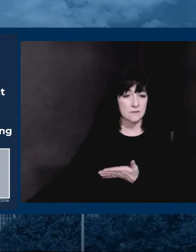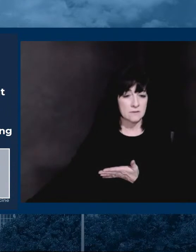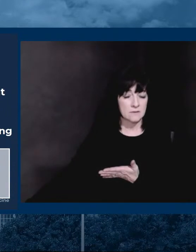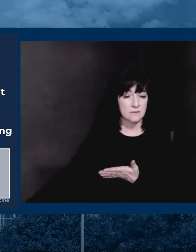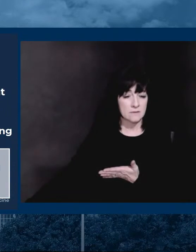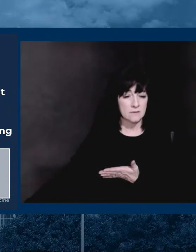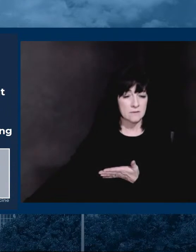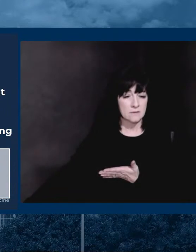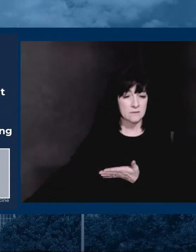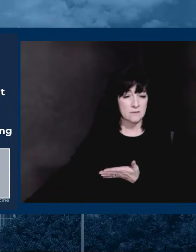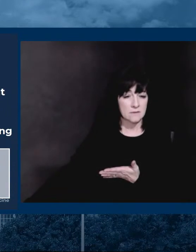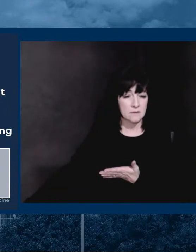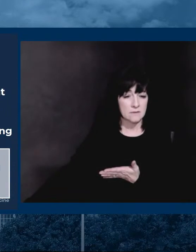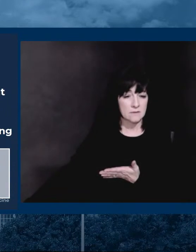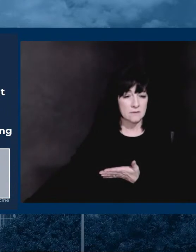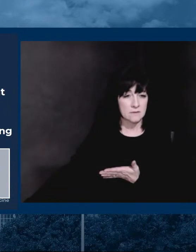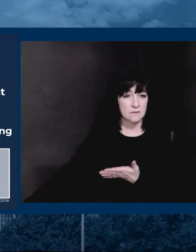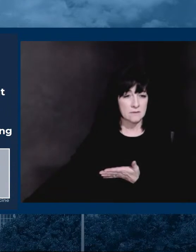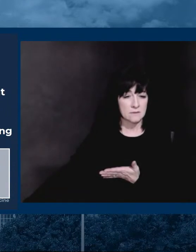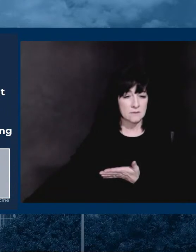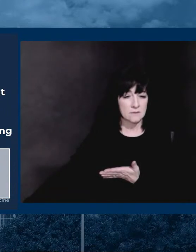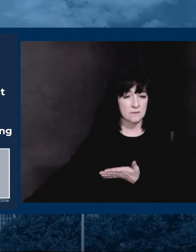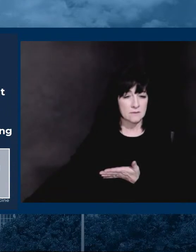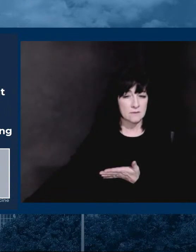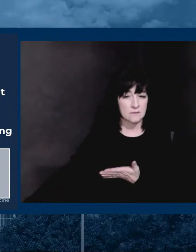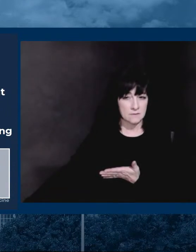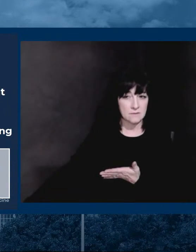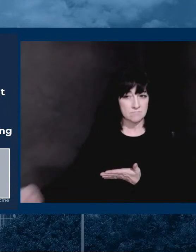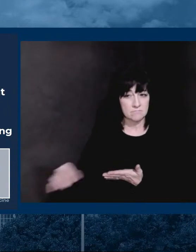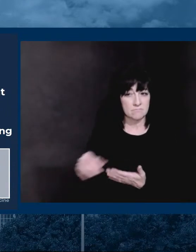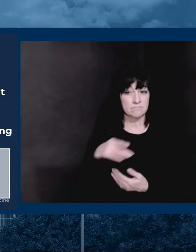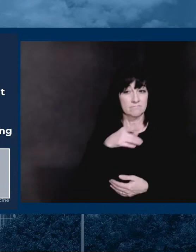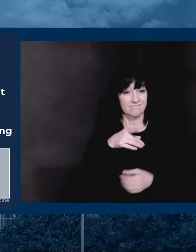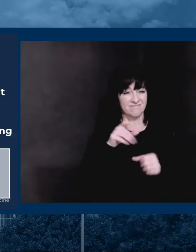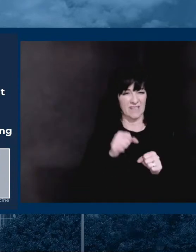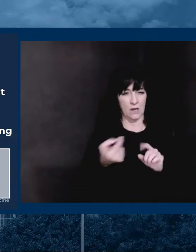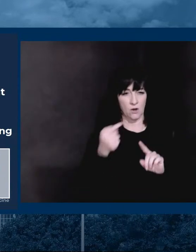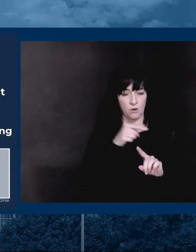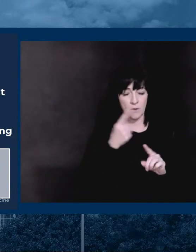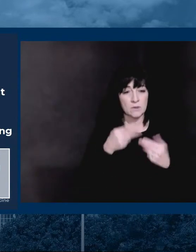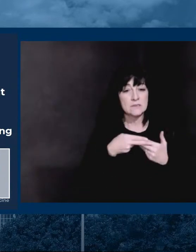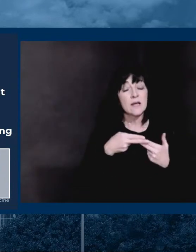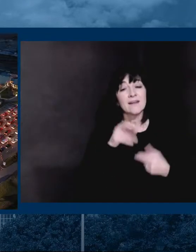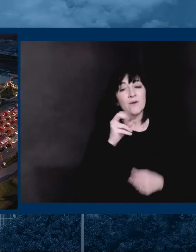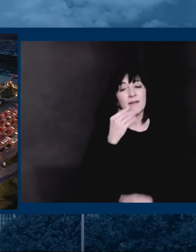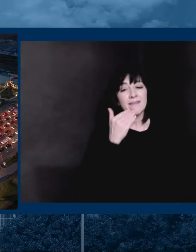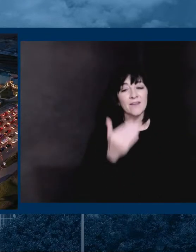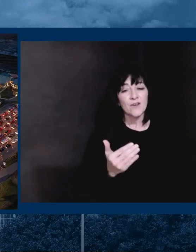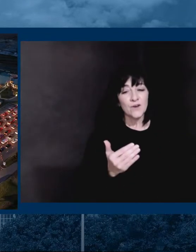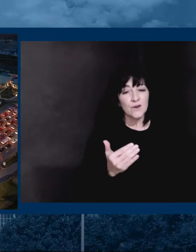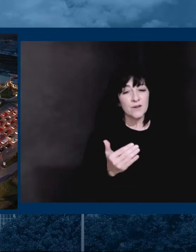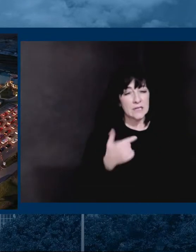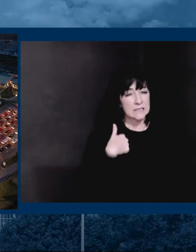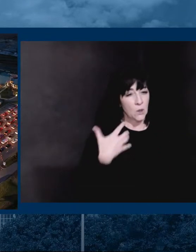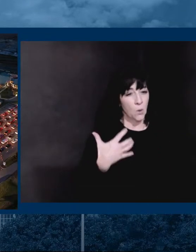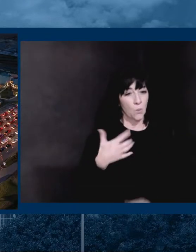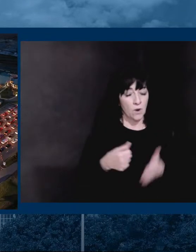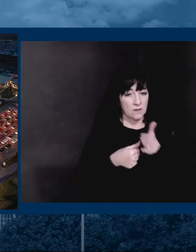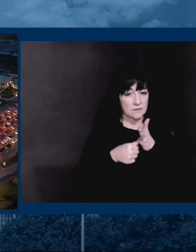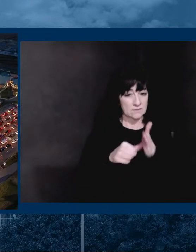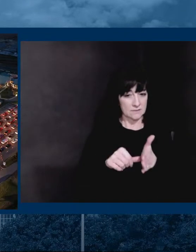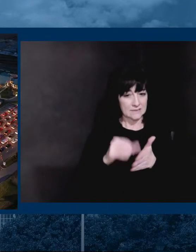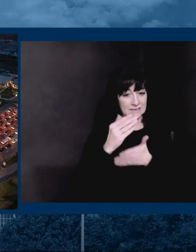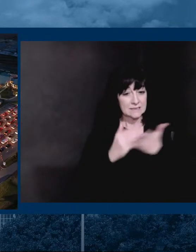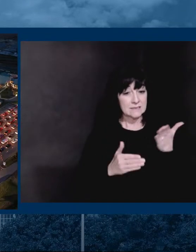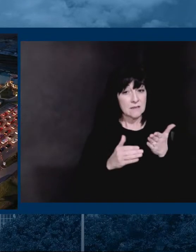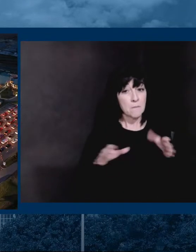can you go back one slide, Jess? Oh, there we go. Thank you. Wanted to highlight some of the activities that have